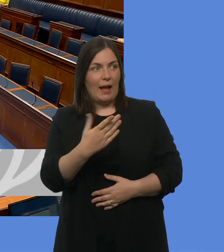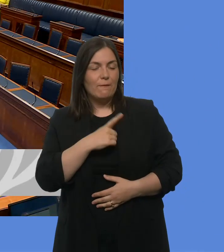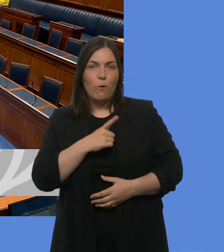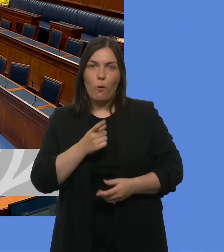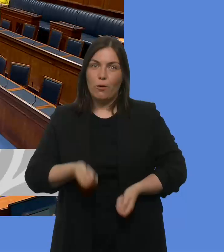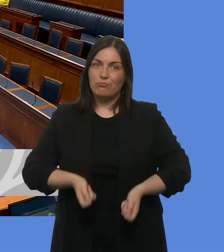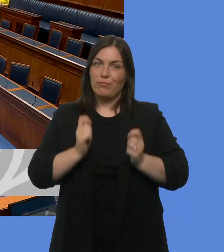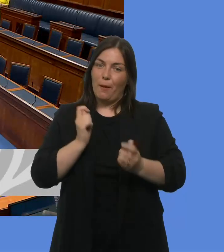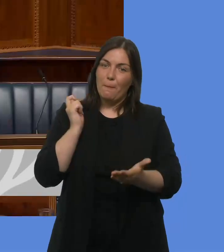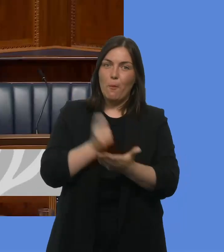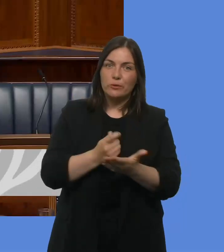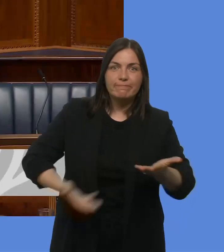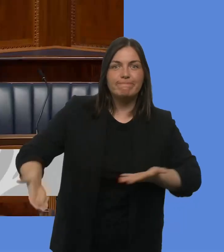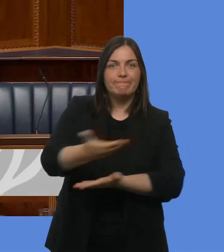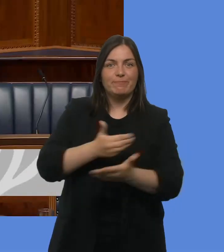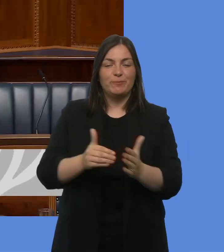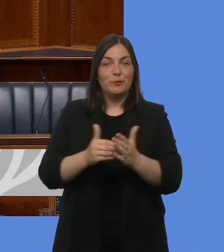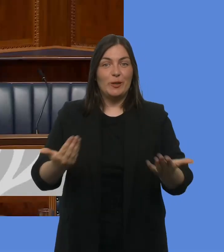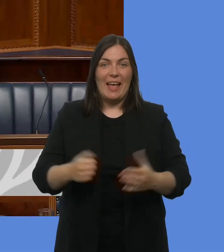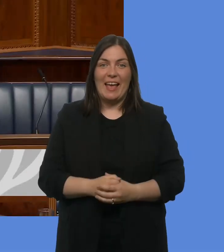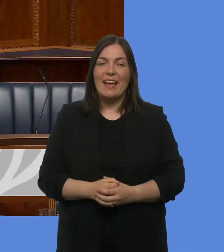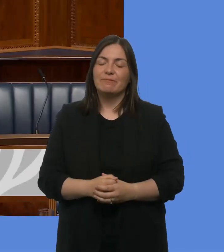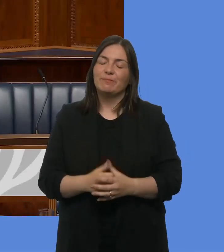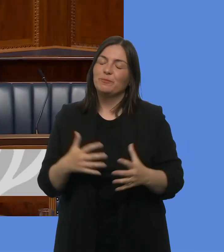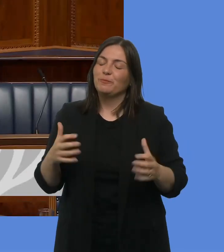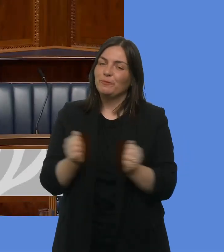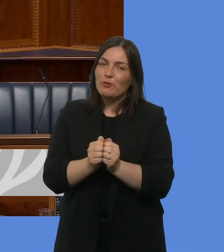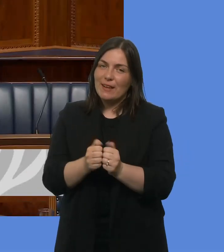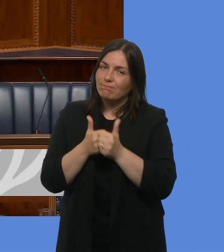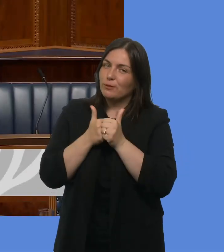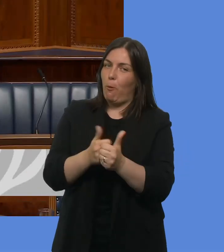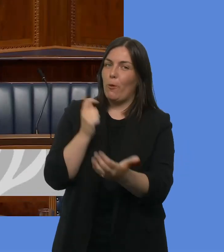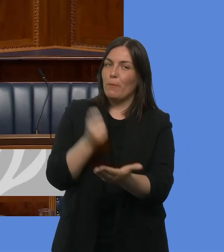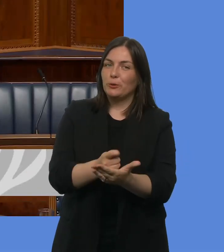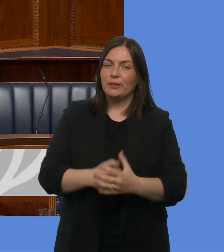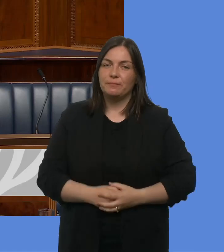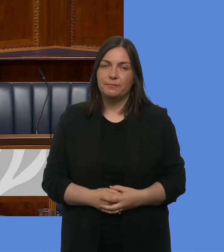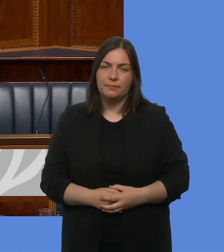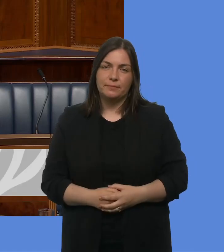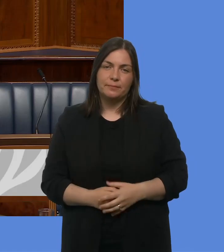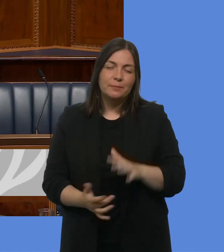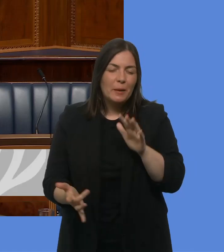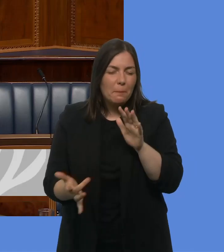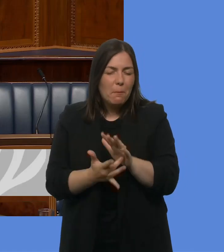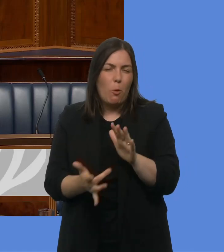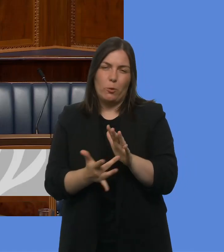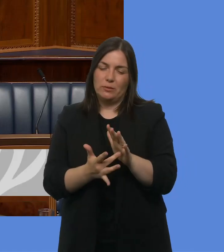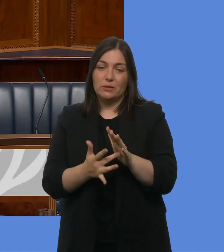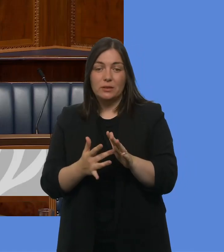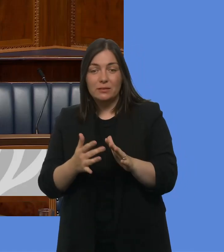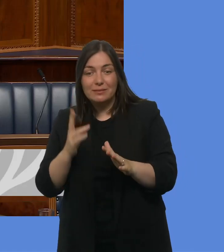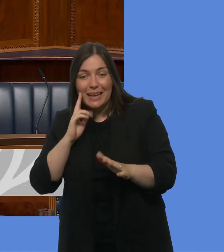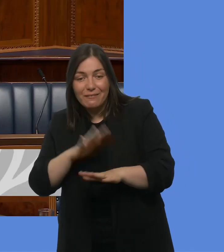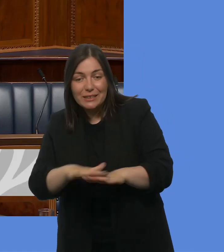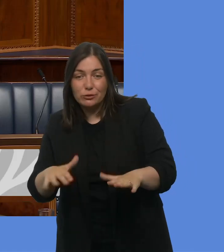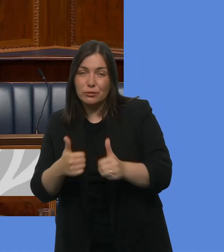party colleagues from Strangford have already outlined, we will be supporting the motion. It's vital that we improve support for deaf children in our education system, and the